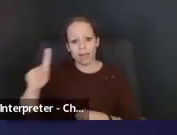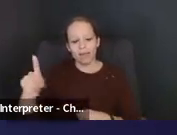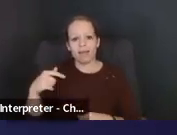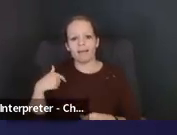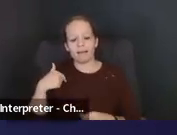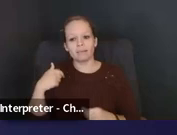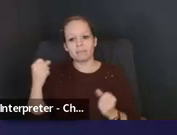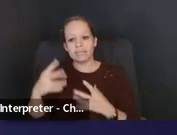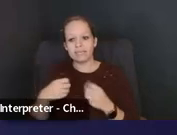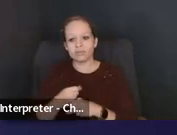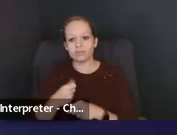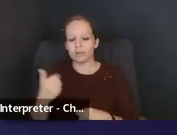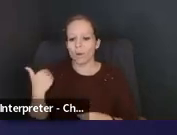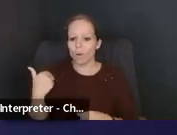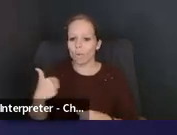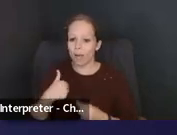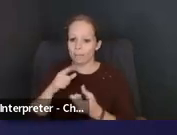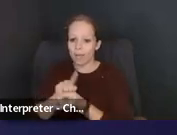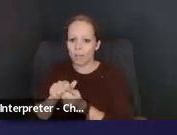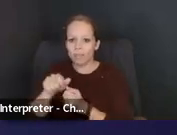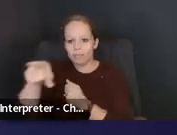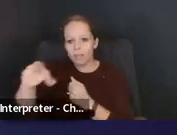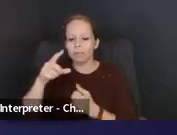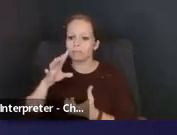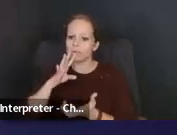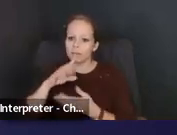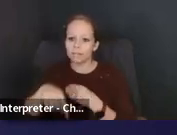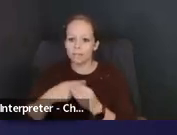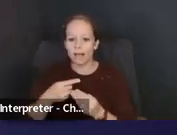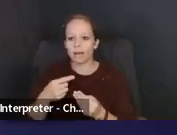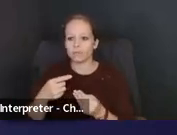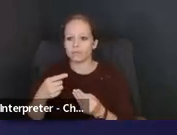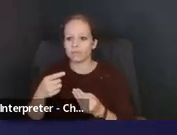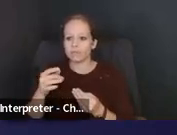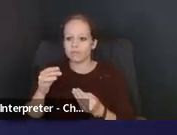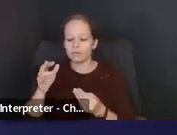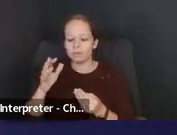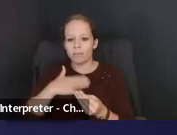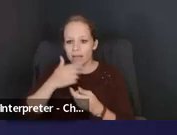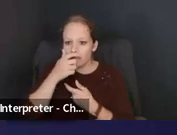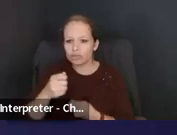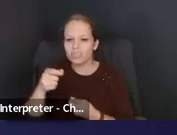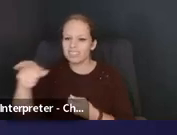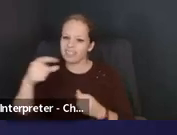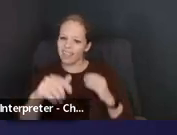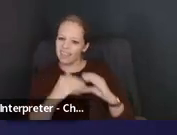about what my interests are. And so the emails that I get from them are tailored to my research interests, which is real